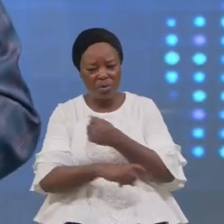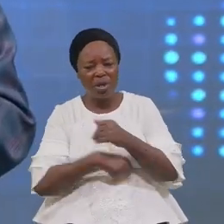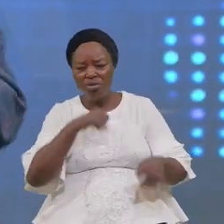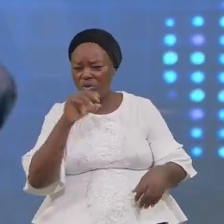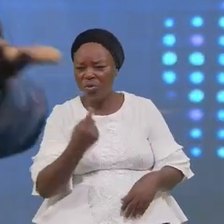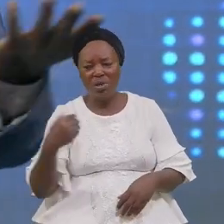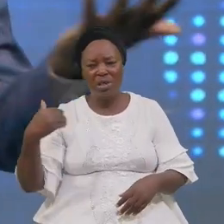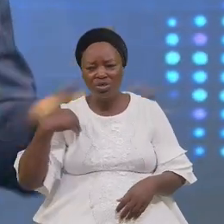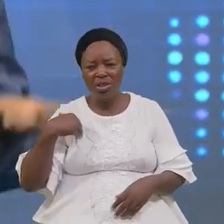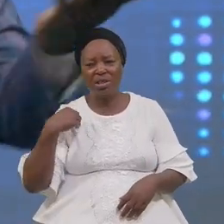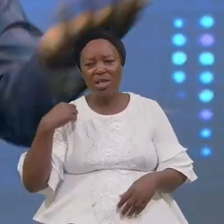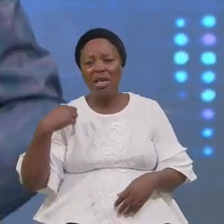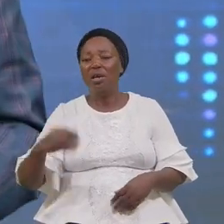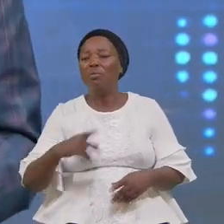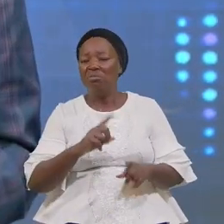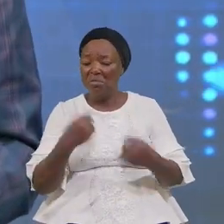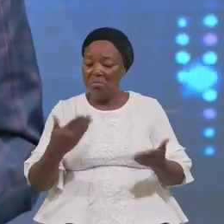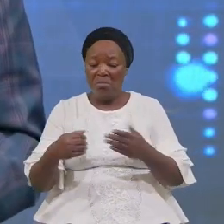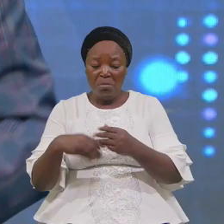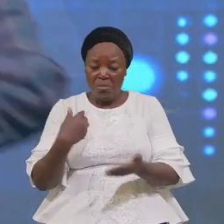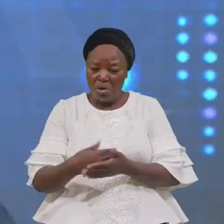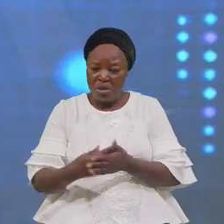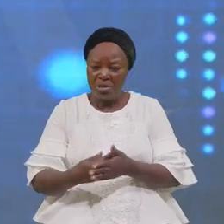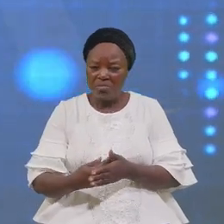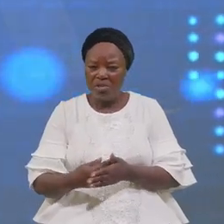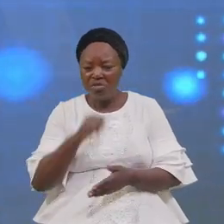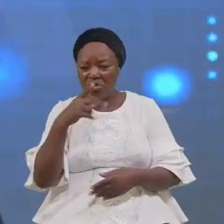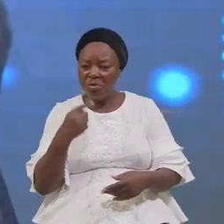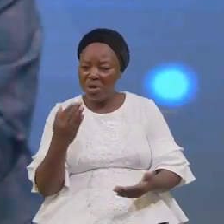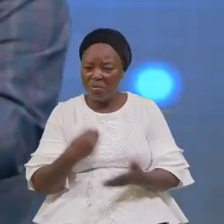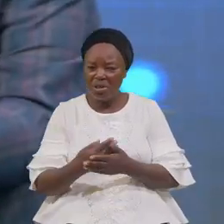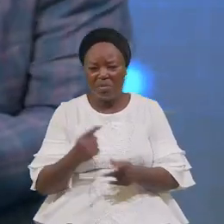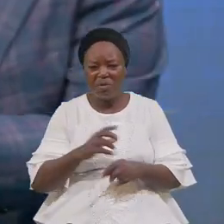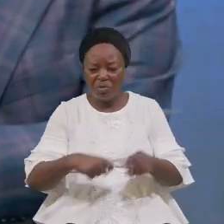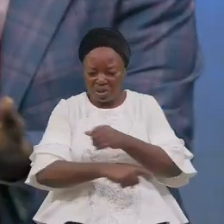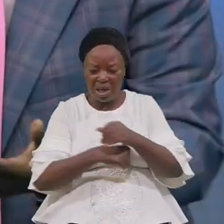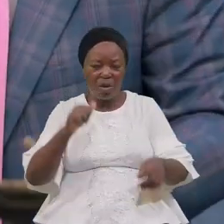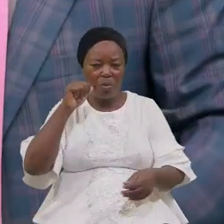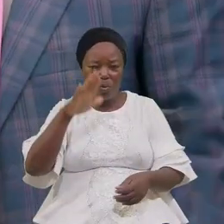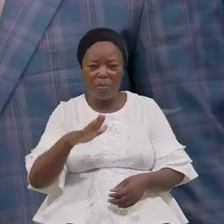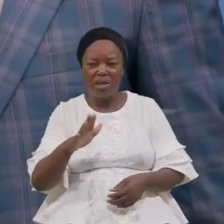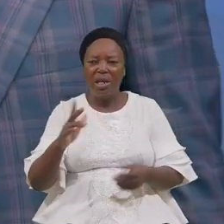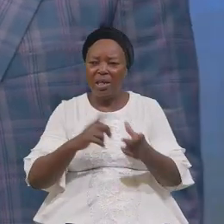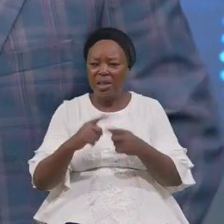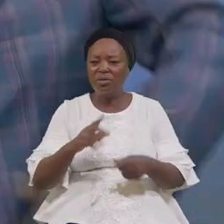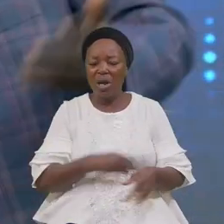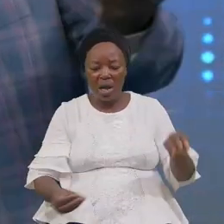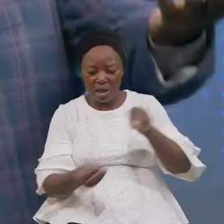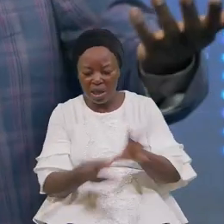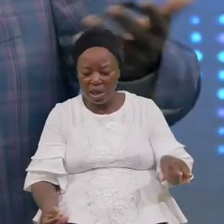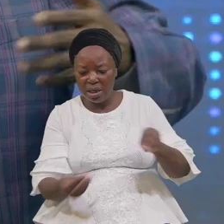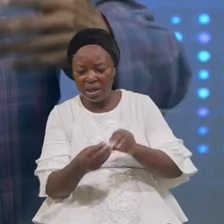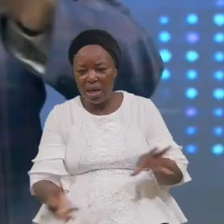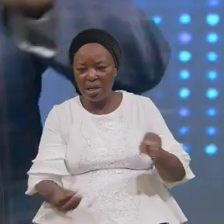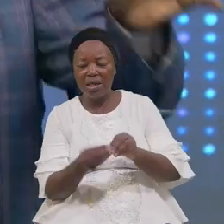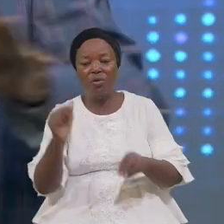money, you might even steal a woman. And there you have, you are just adding women to women. And you are not